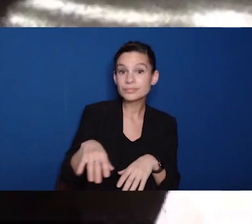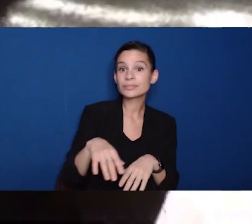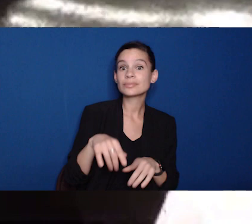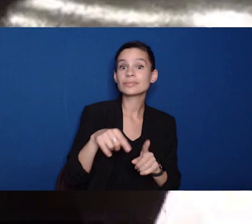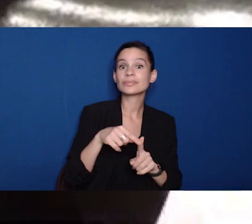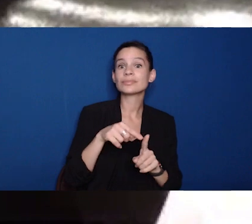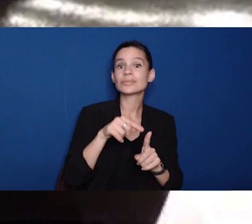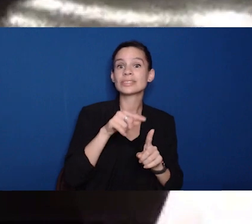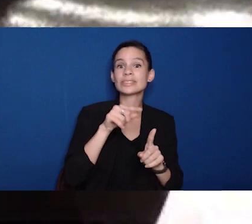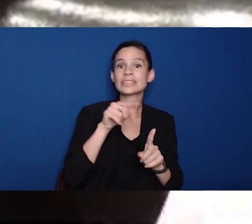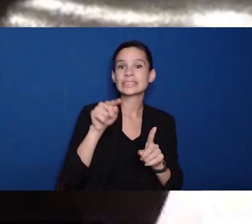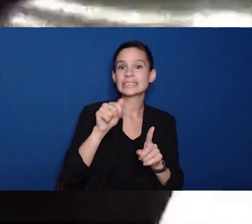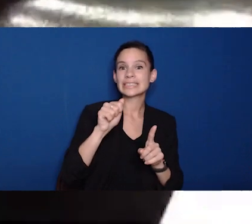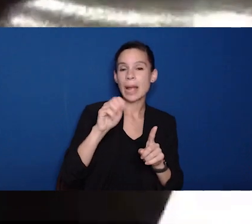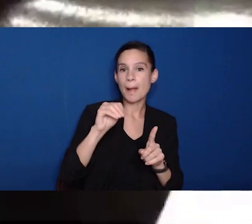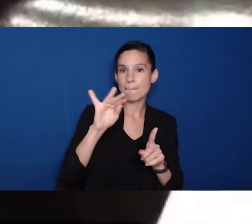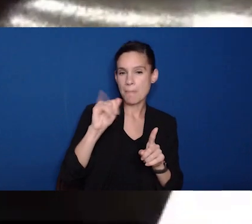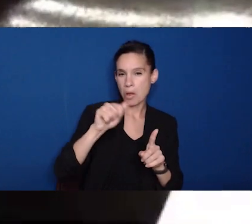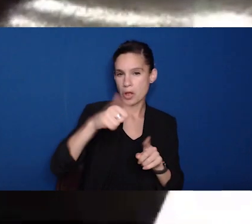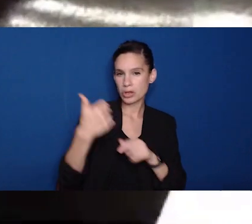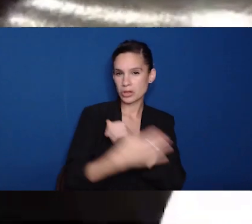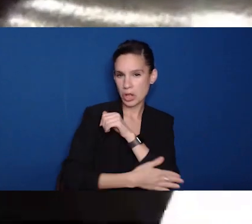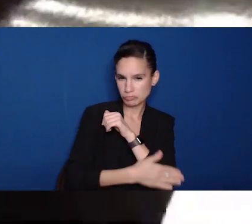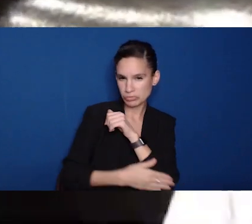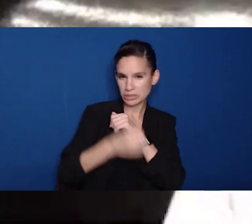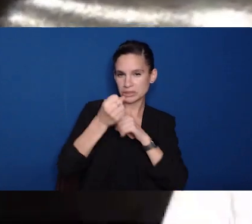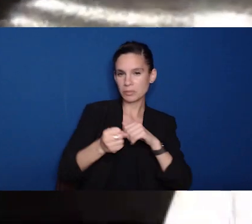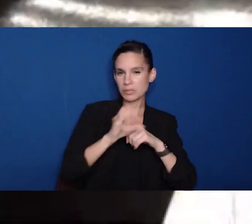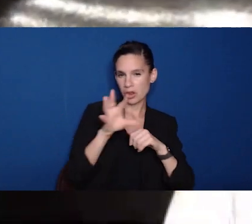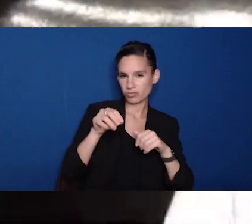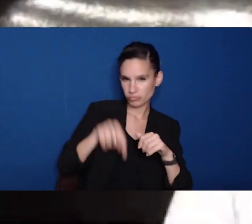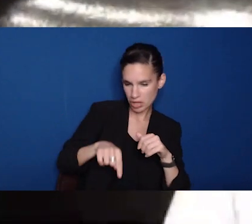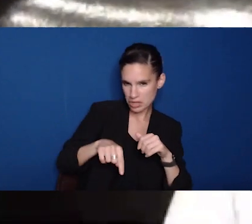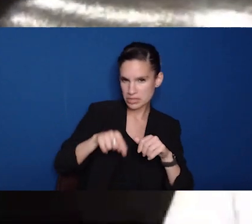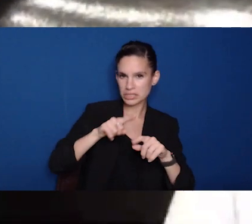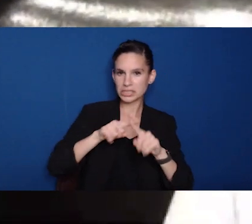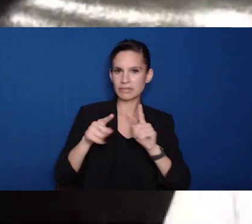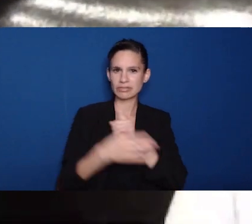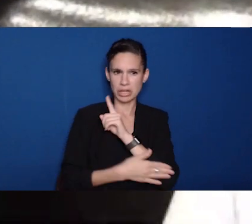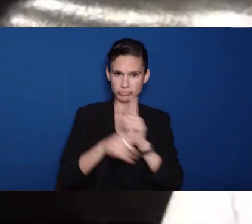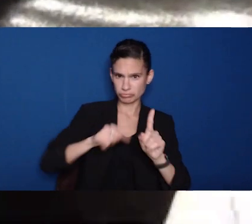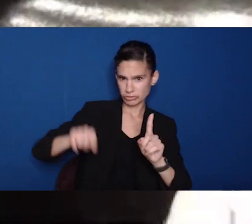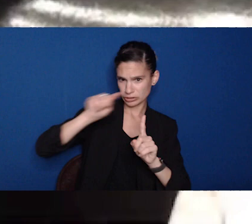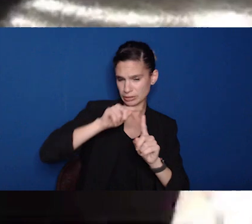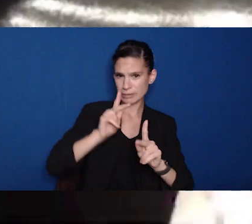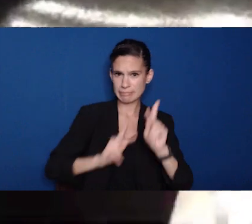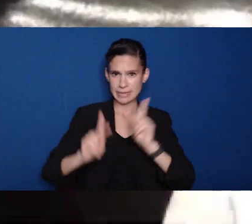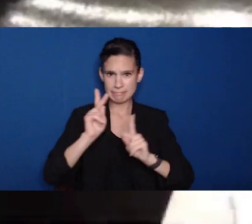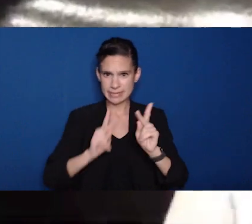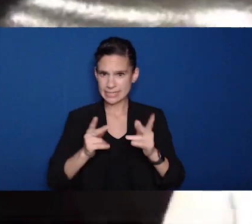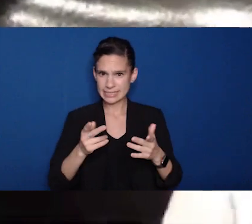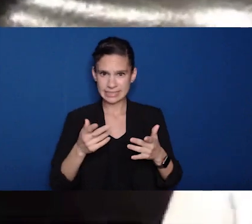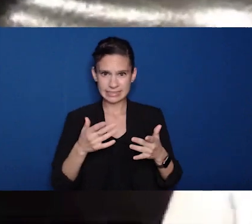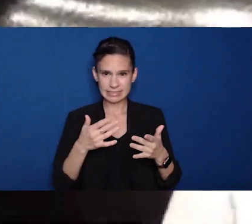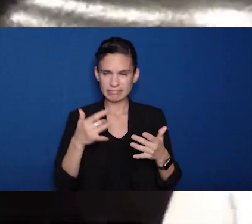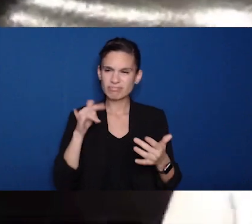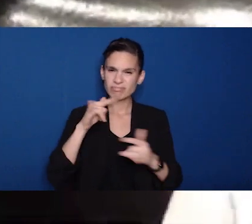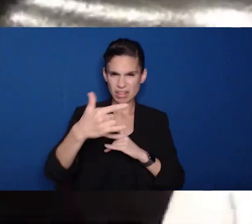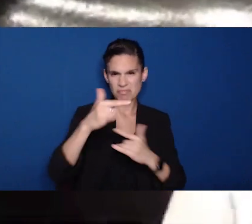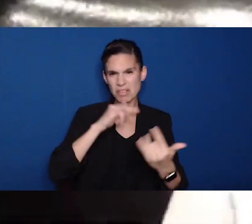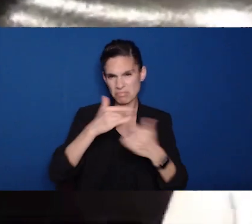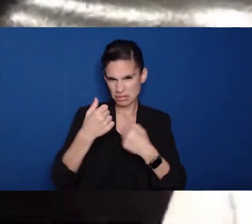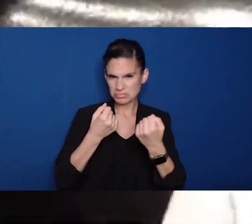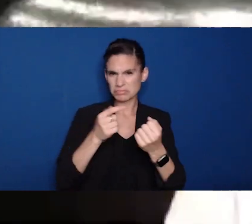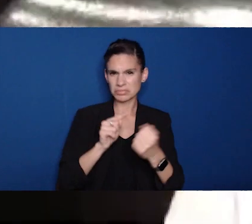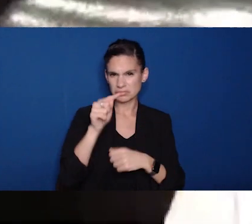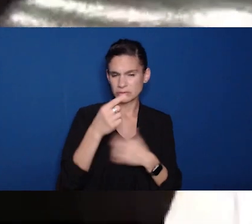our neighbors are affected by this virus, and we have a lot of, again, flights and movement from Zambia, a lot of flights and movement from South